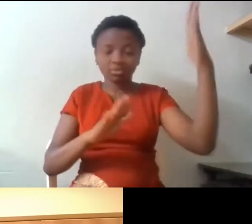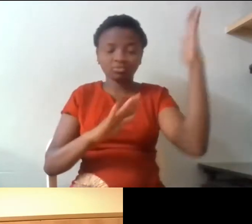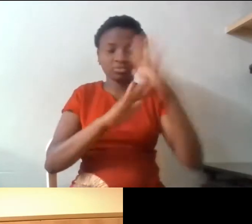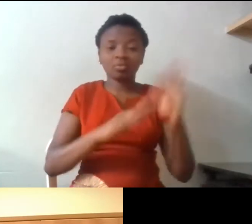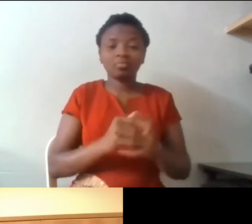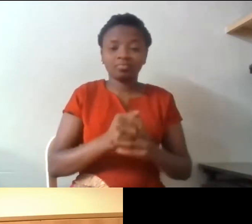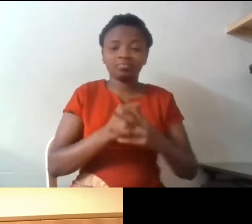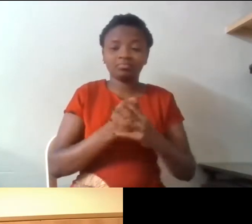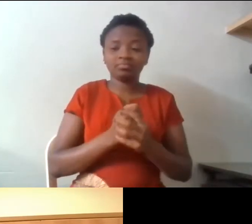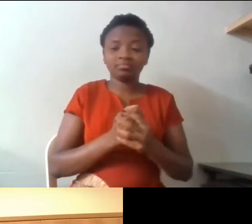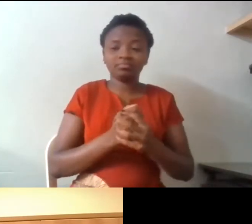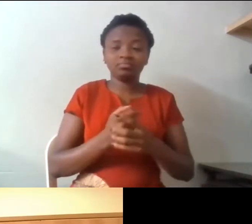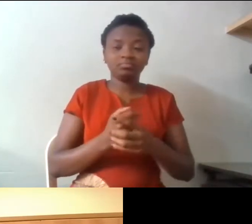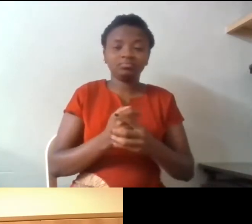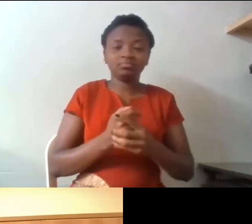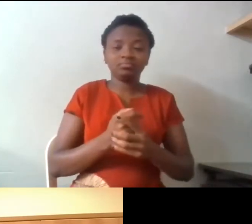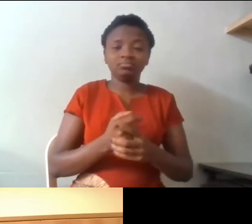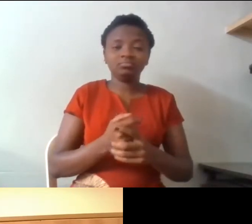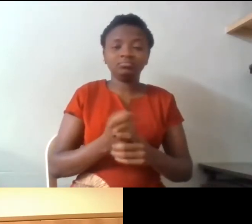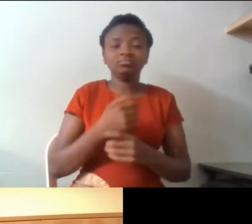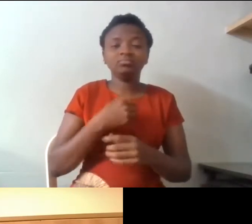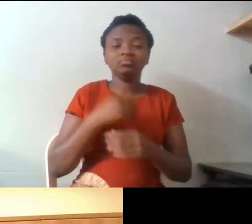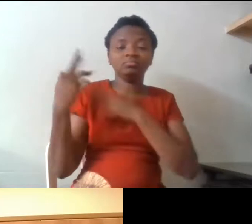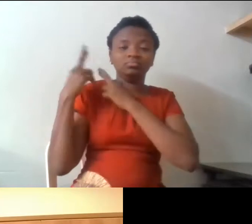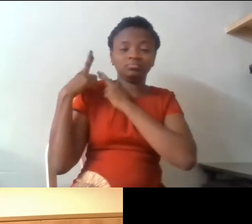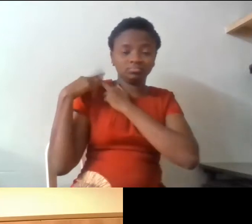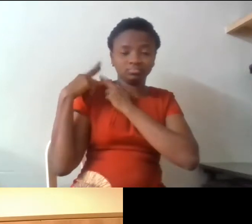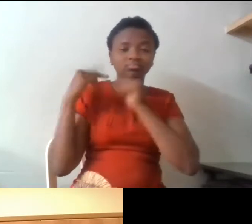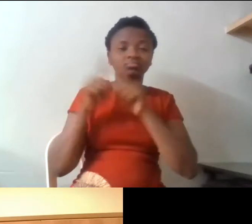a significant role in what we expect out of